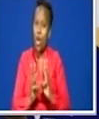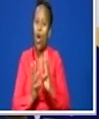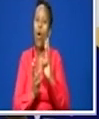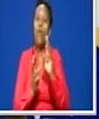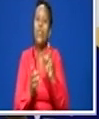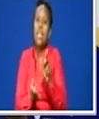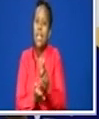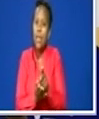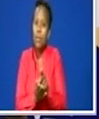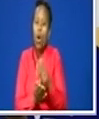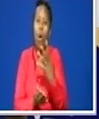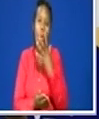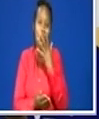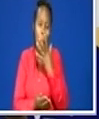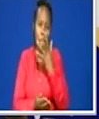maintaining